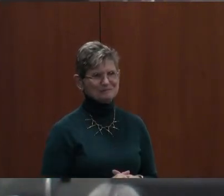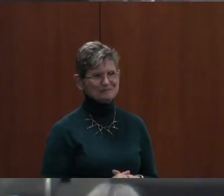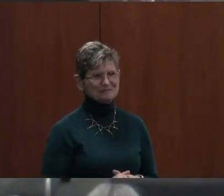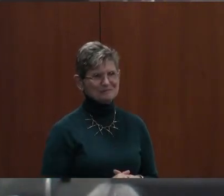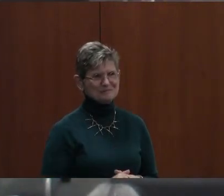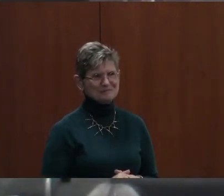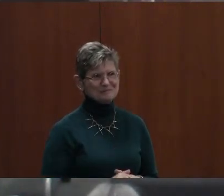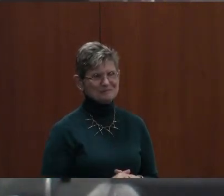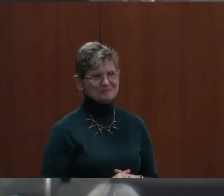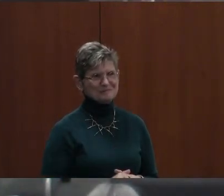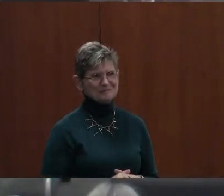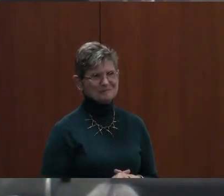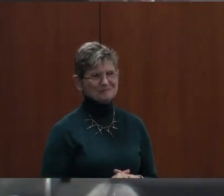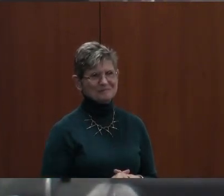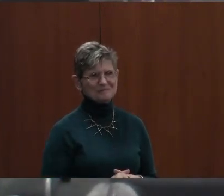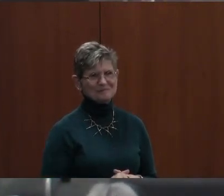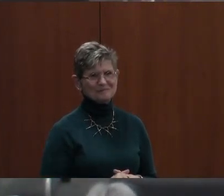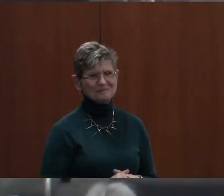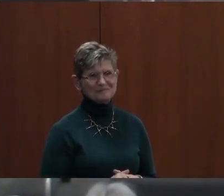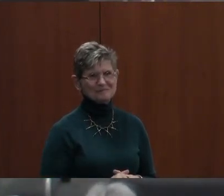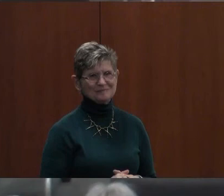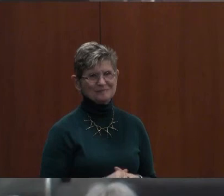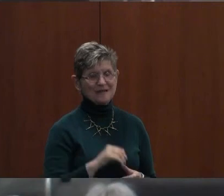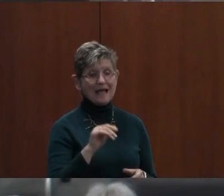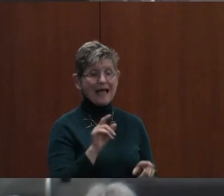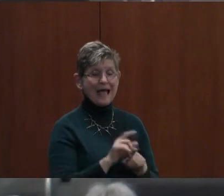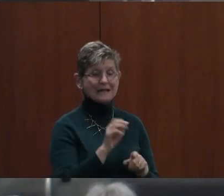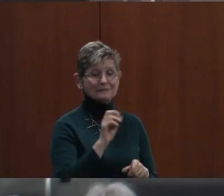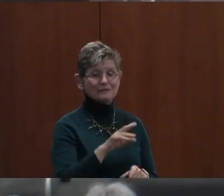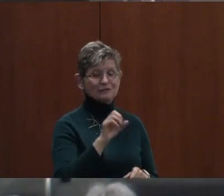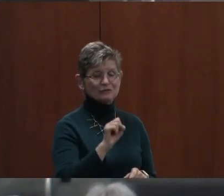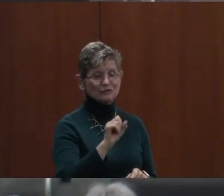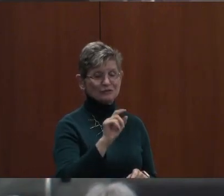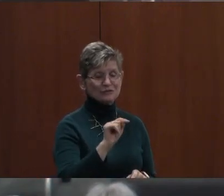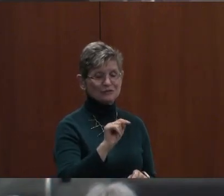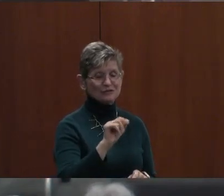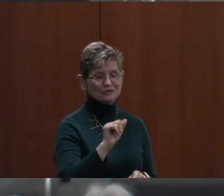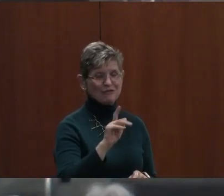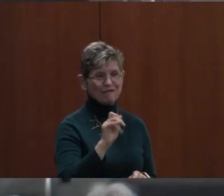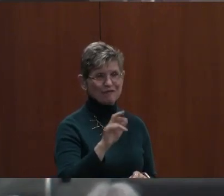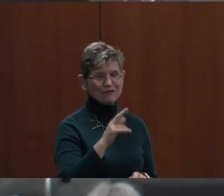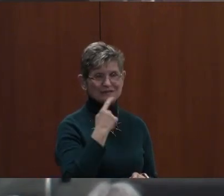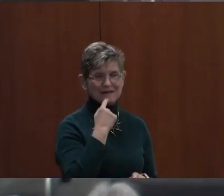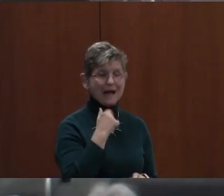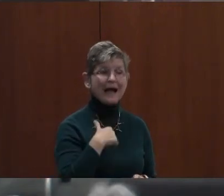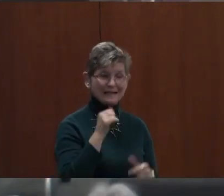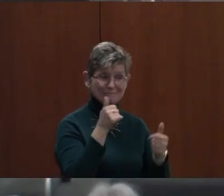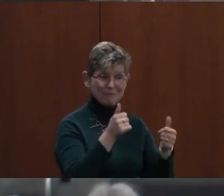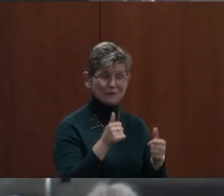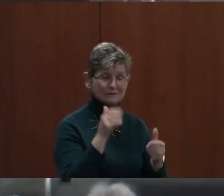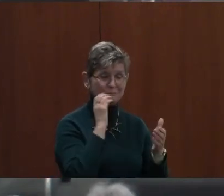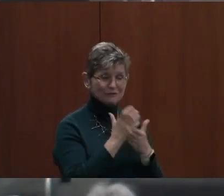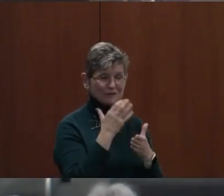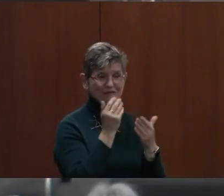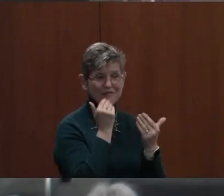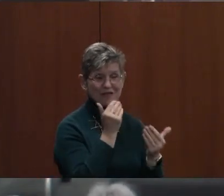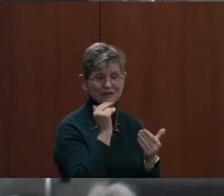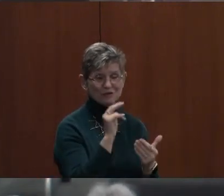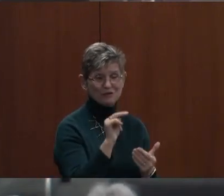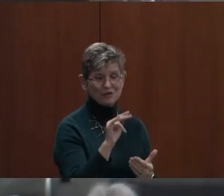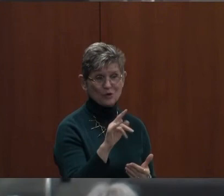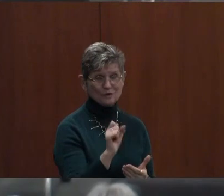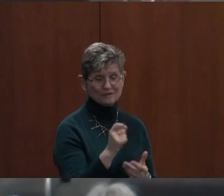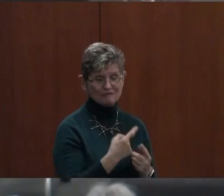Fire. Well, as Mr. Stauffer said, I did post some pictures of thank you notes from the students